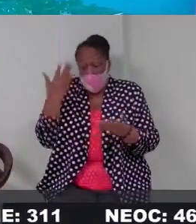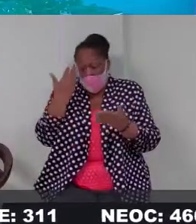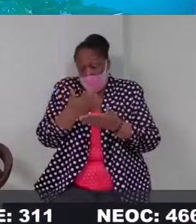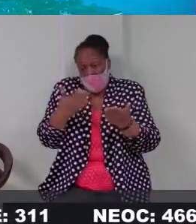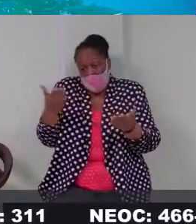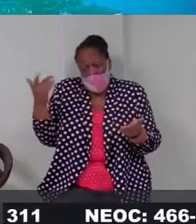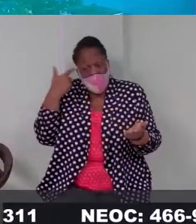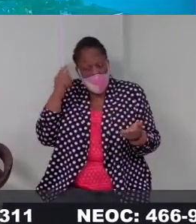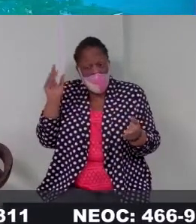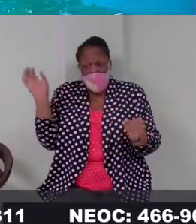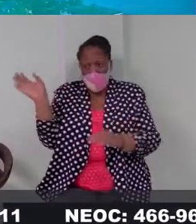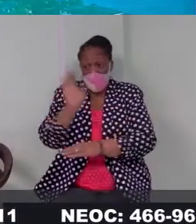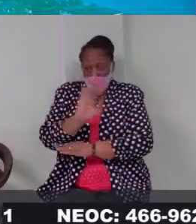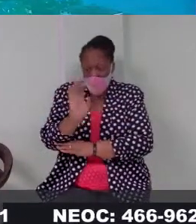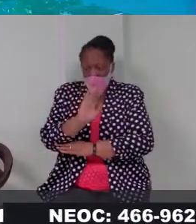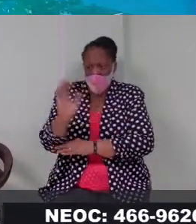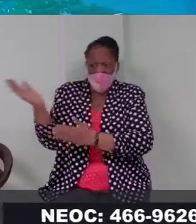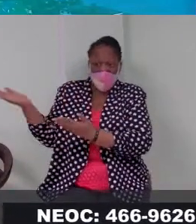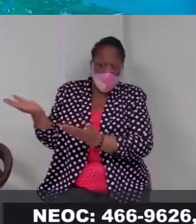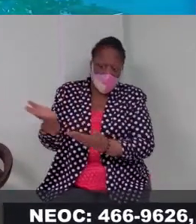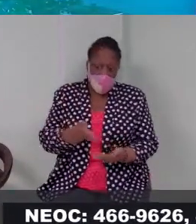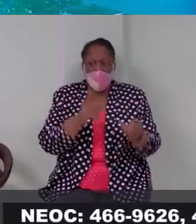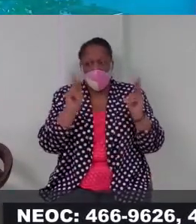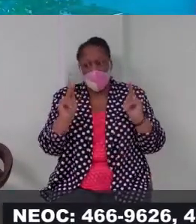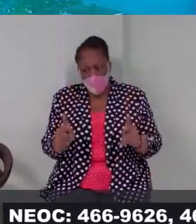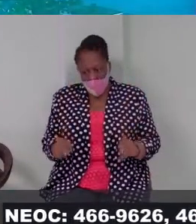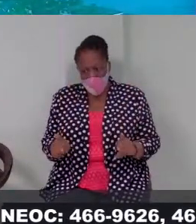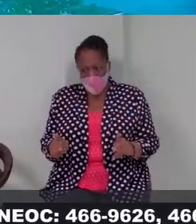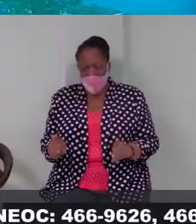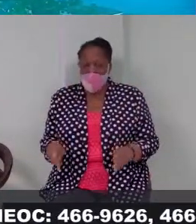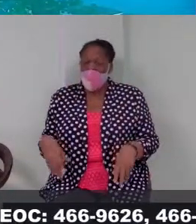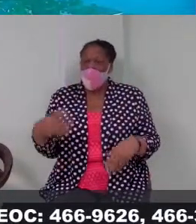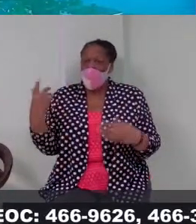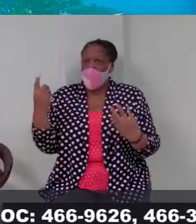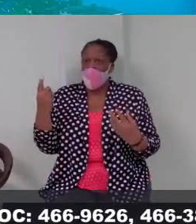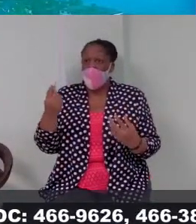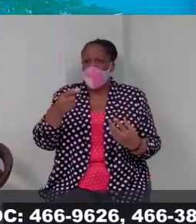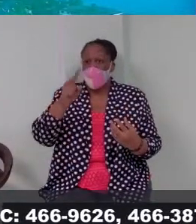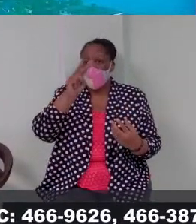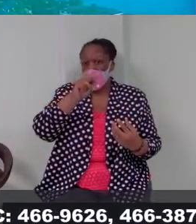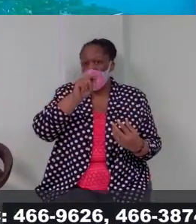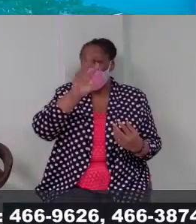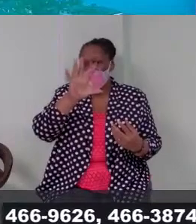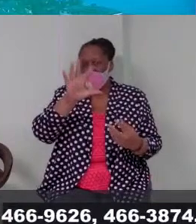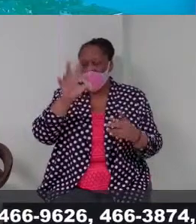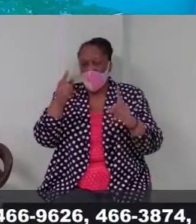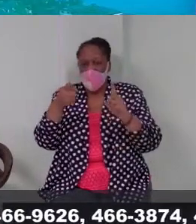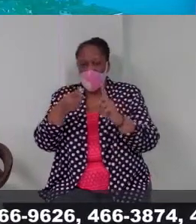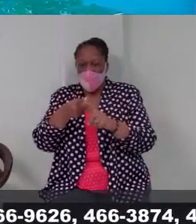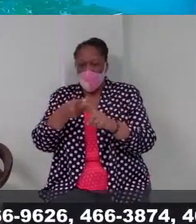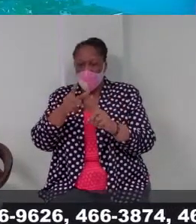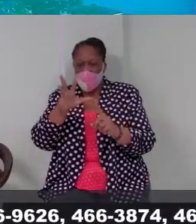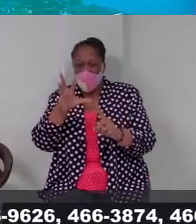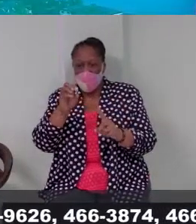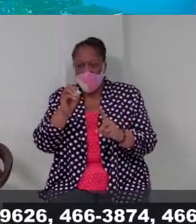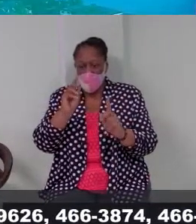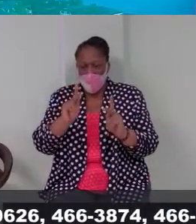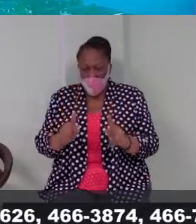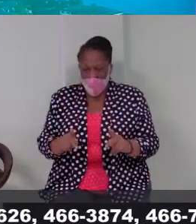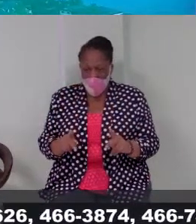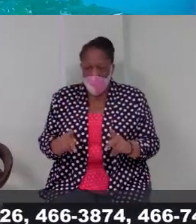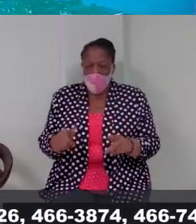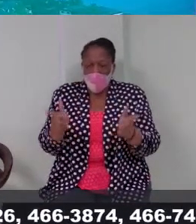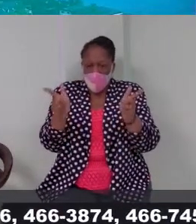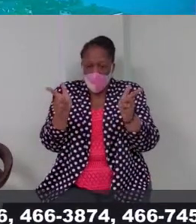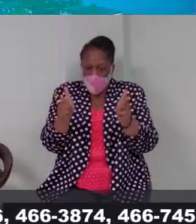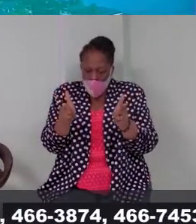make application for your events. Dr. Wilkerson would have outlined the guidelines that we will be guided by in terms of the number